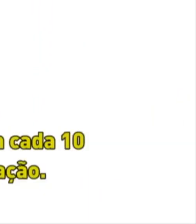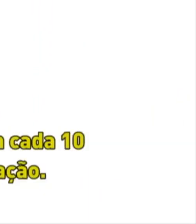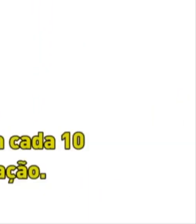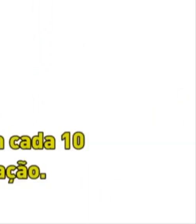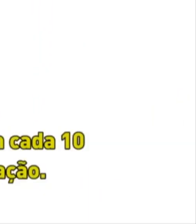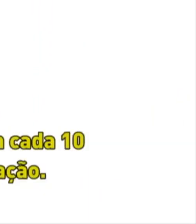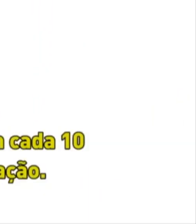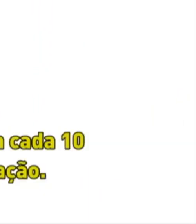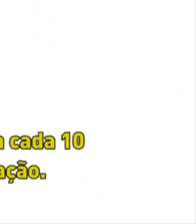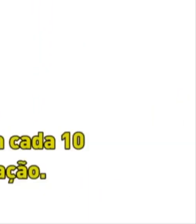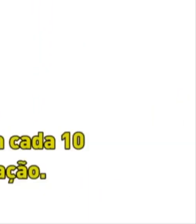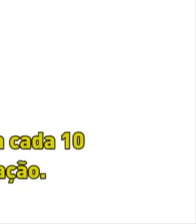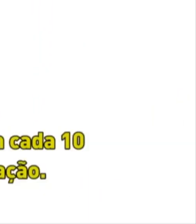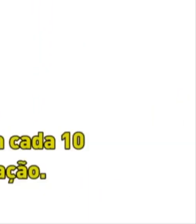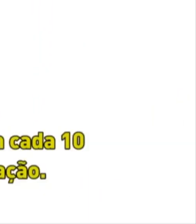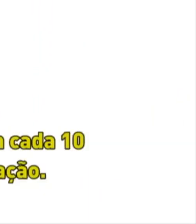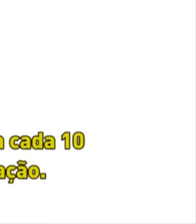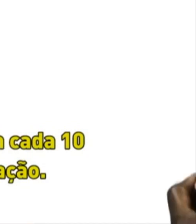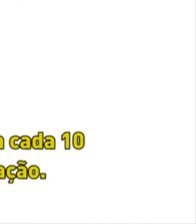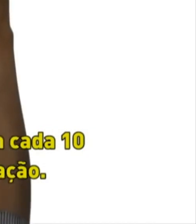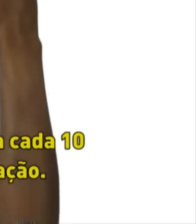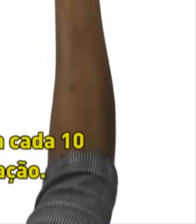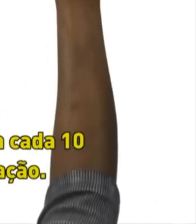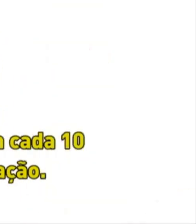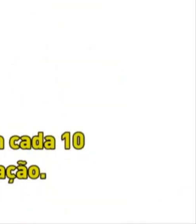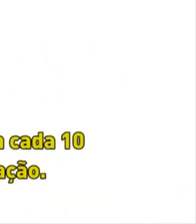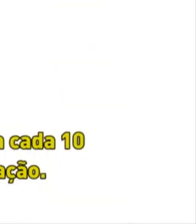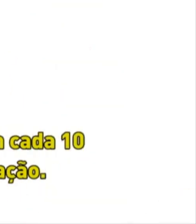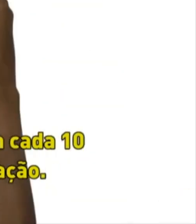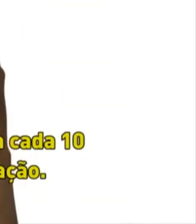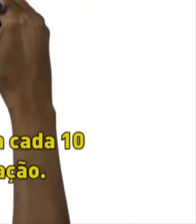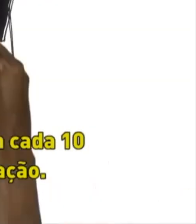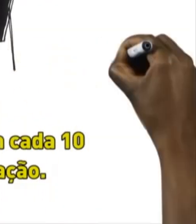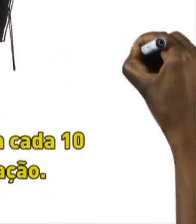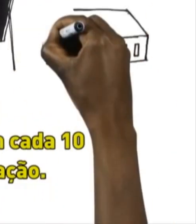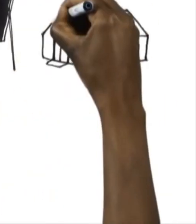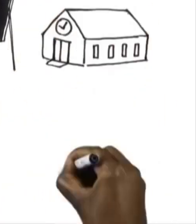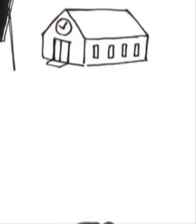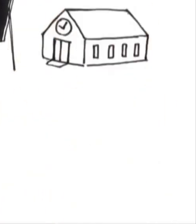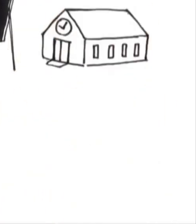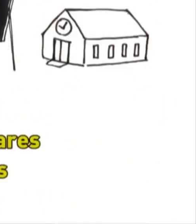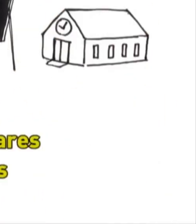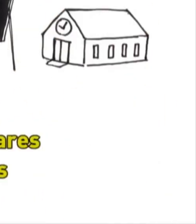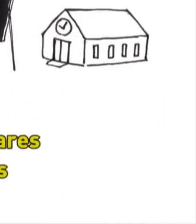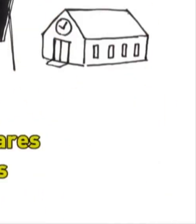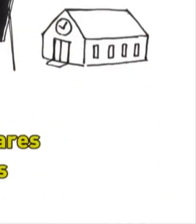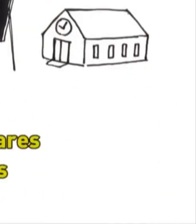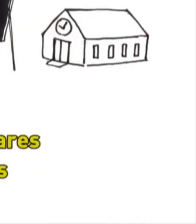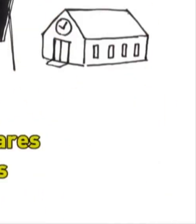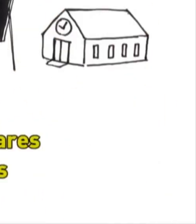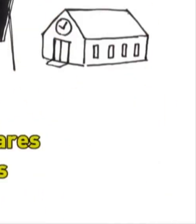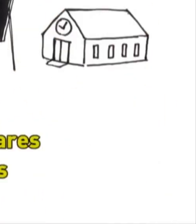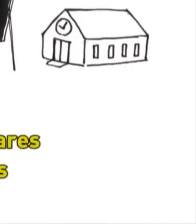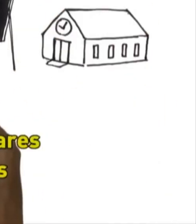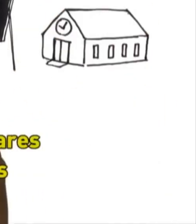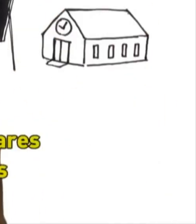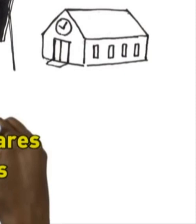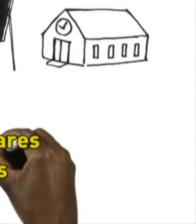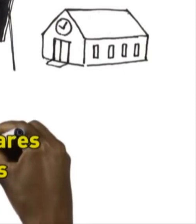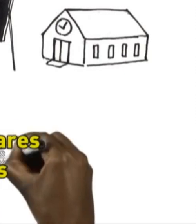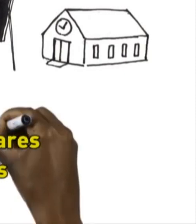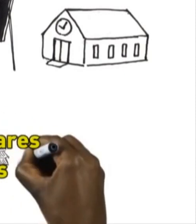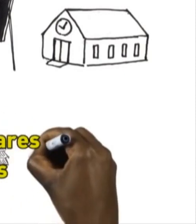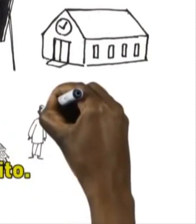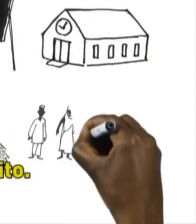we give food aid to 1 in 10 of the population, support healthcare and education, And now we are trying to help thousands of